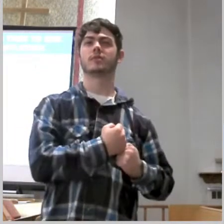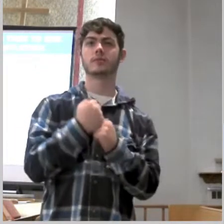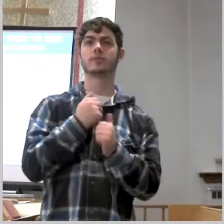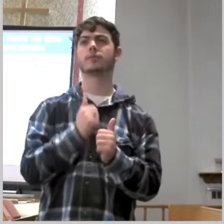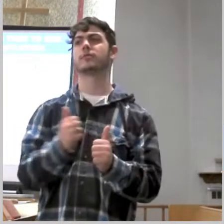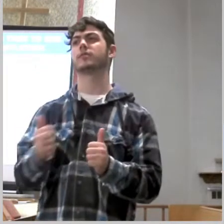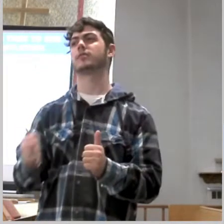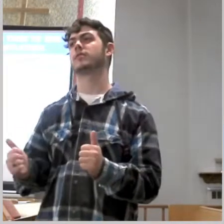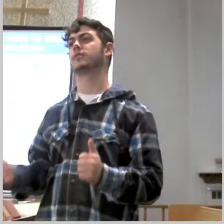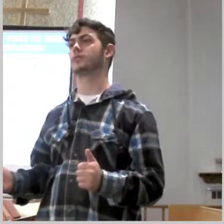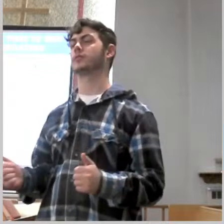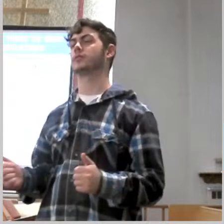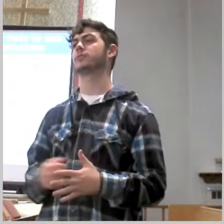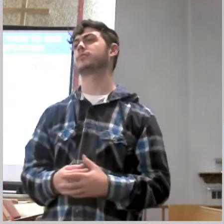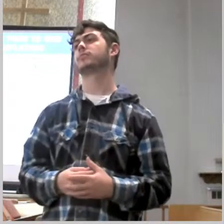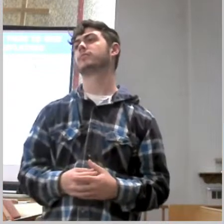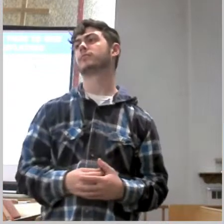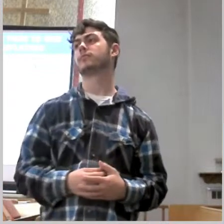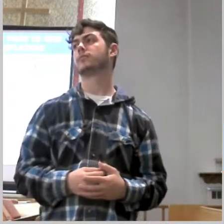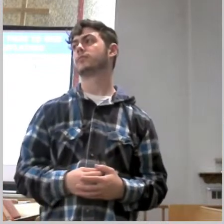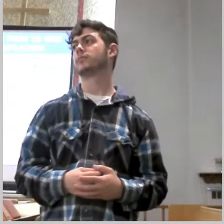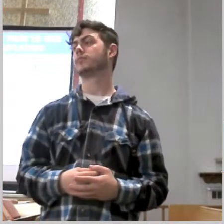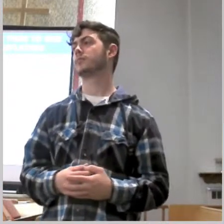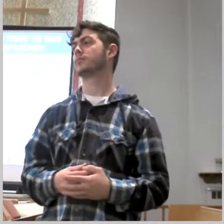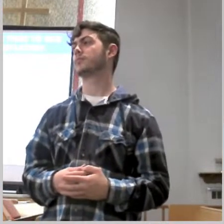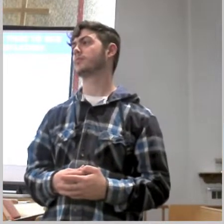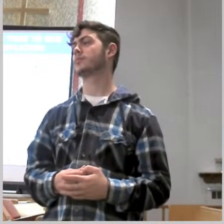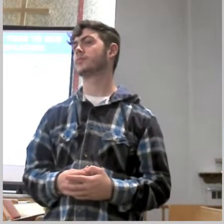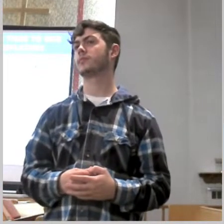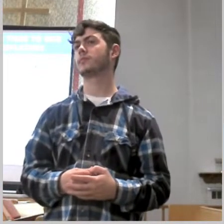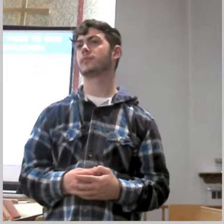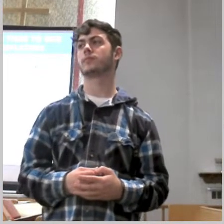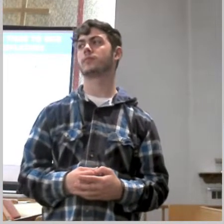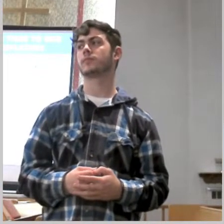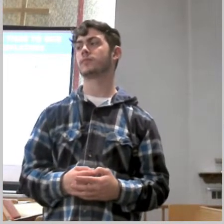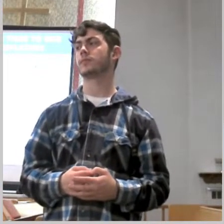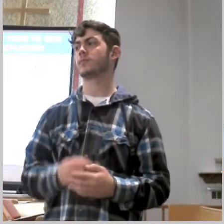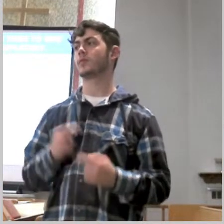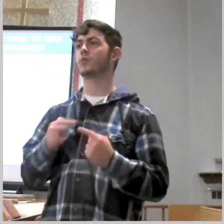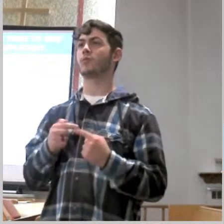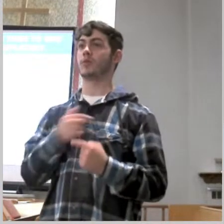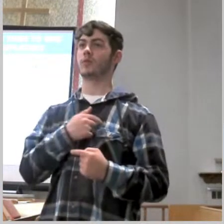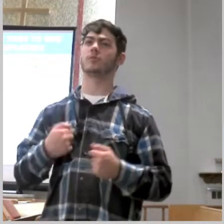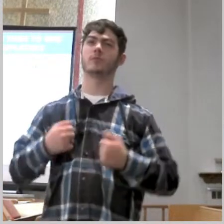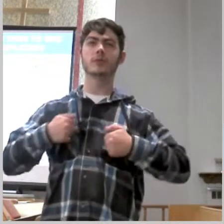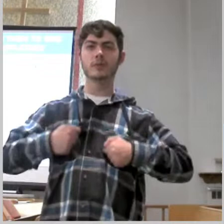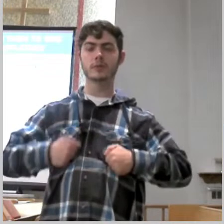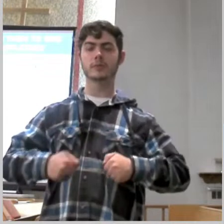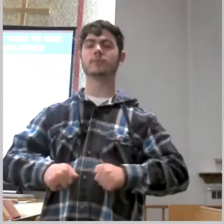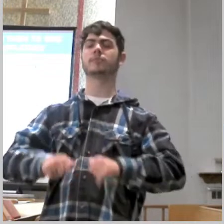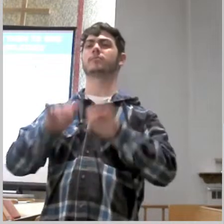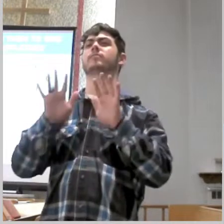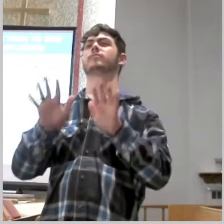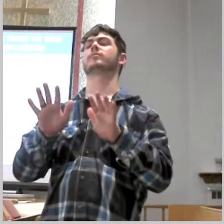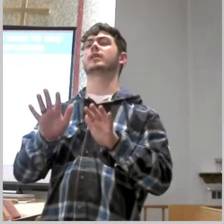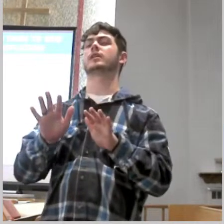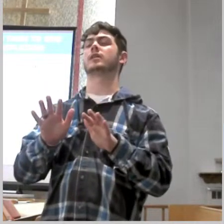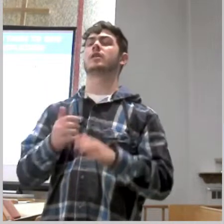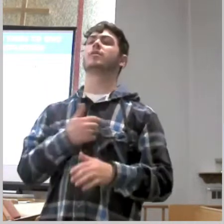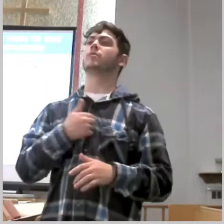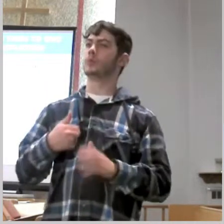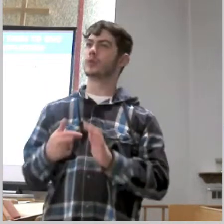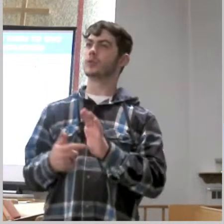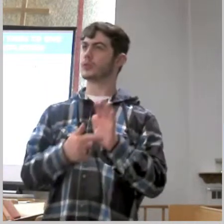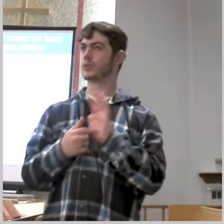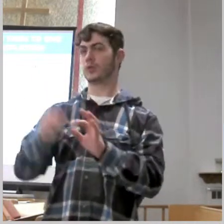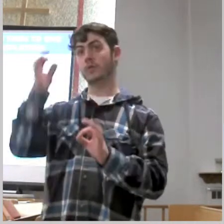person, showing faith as the body of Christ. And in our sacrificial giving, we show glory to God. Because brothers